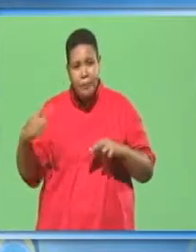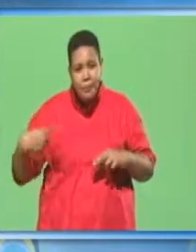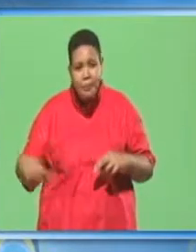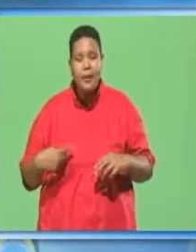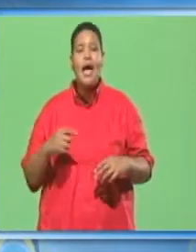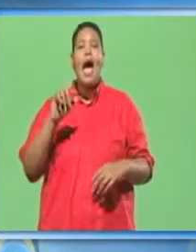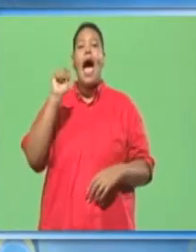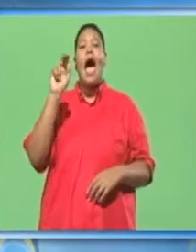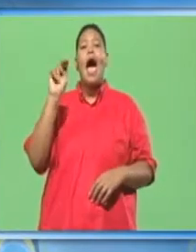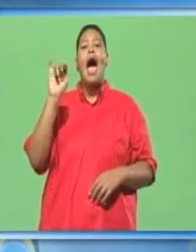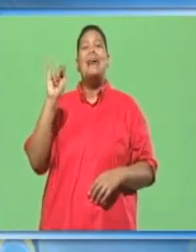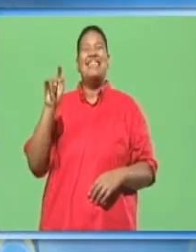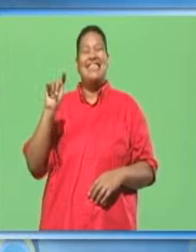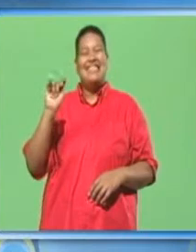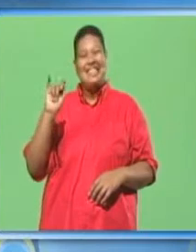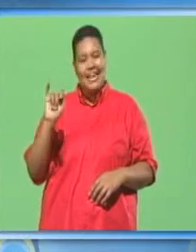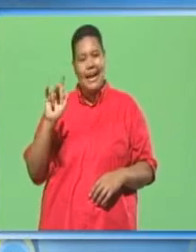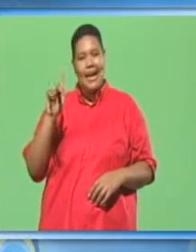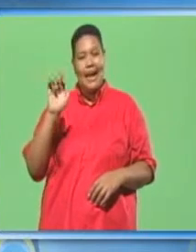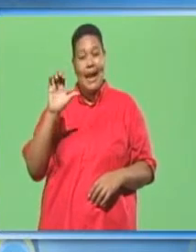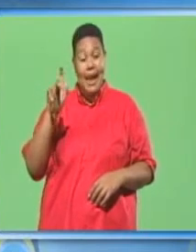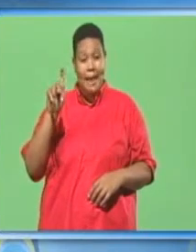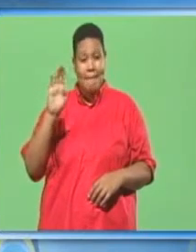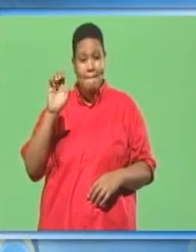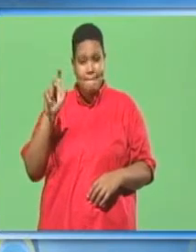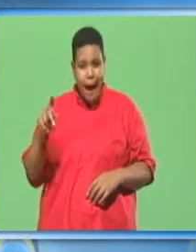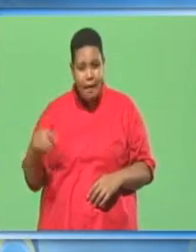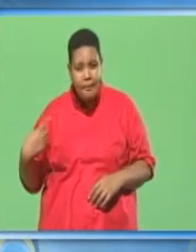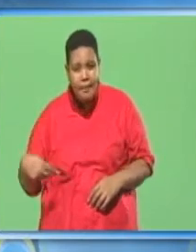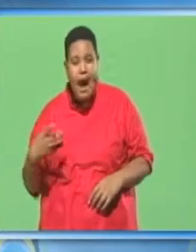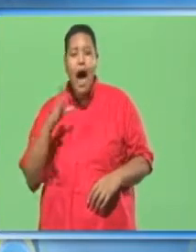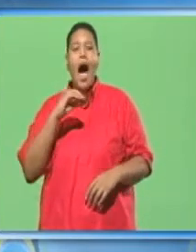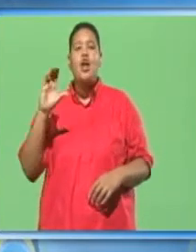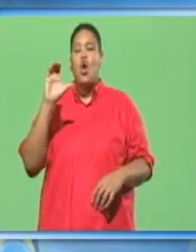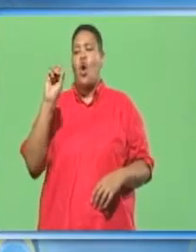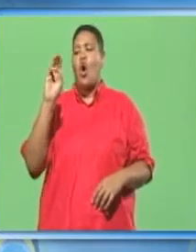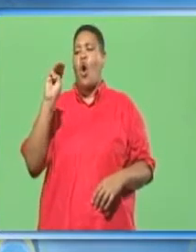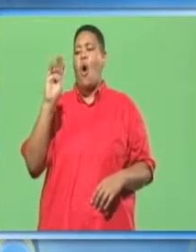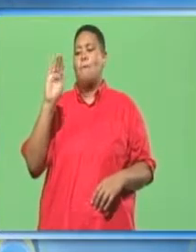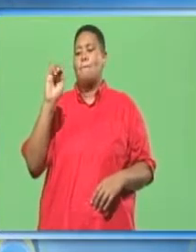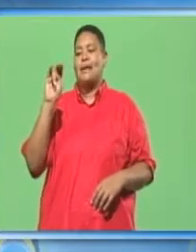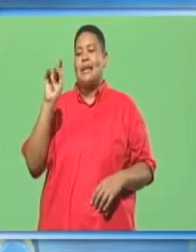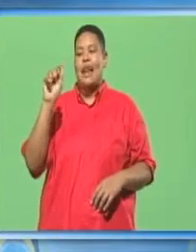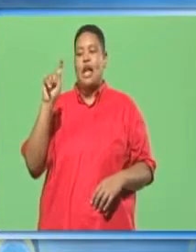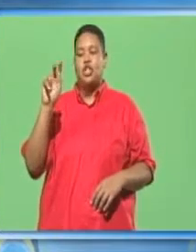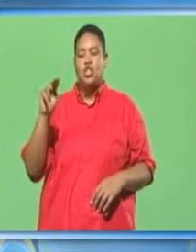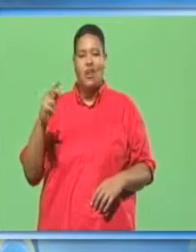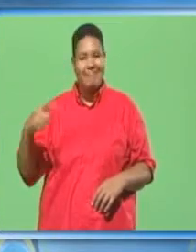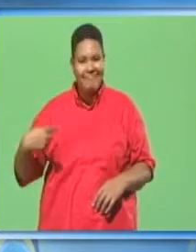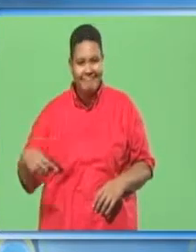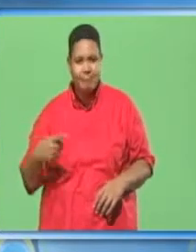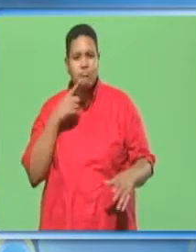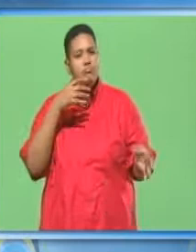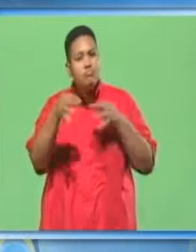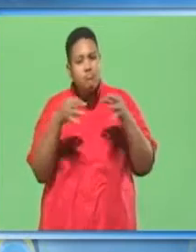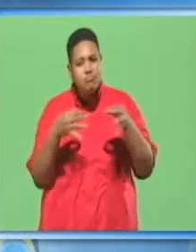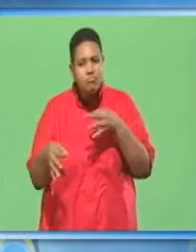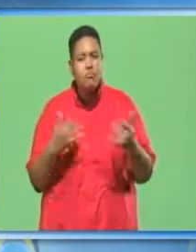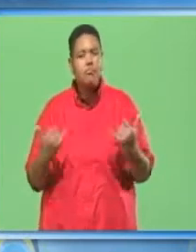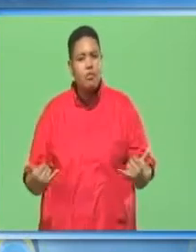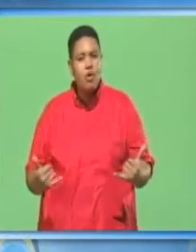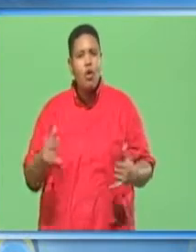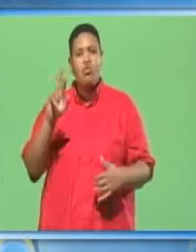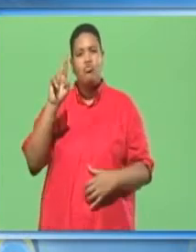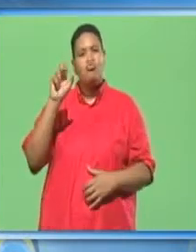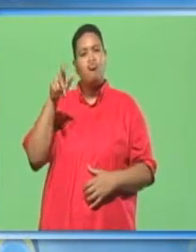blade. Now let us explain these different types of blades. Rip blade. This is designed for cutting along the grain. It has